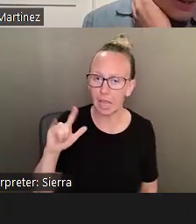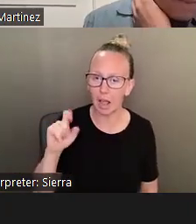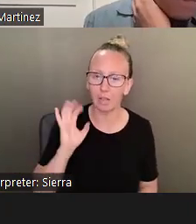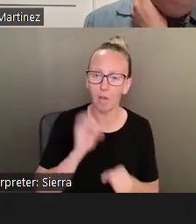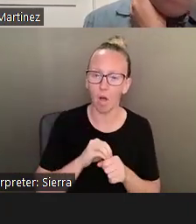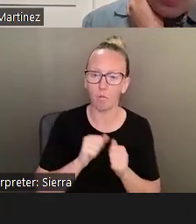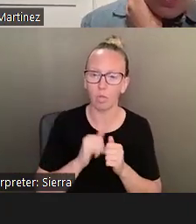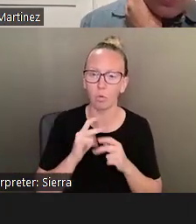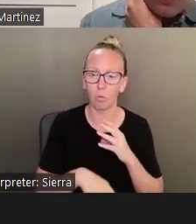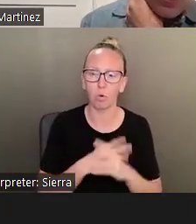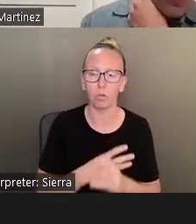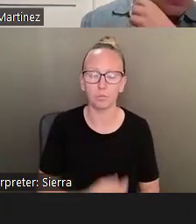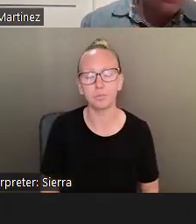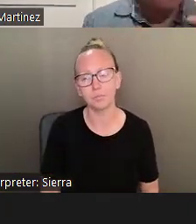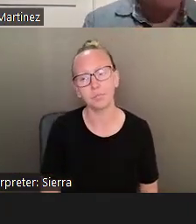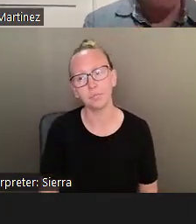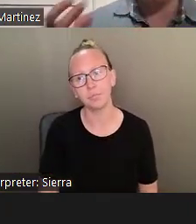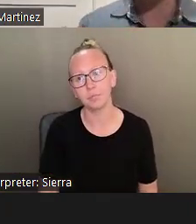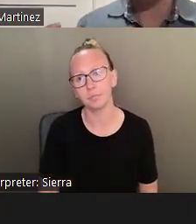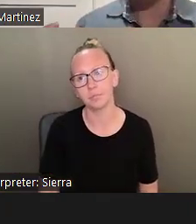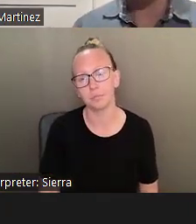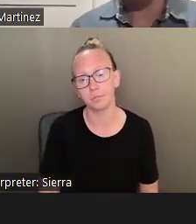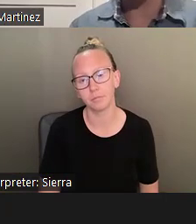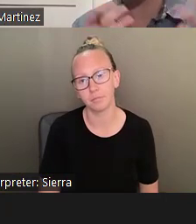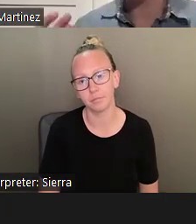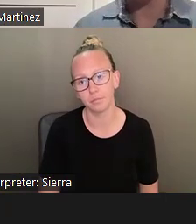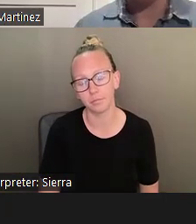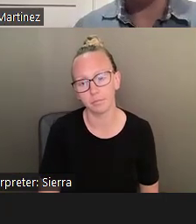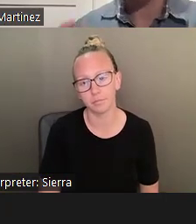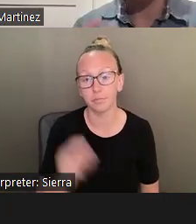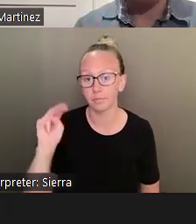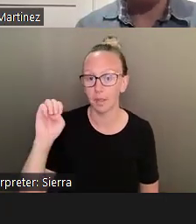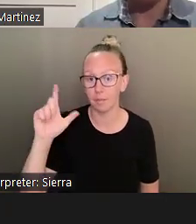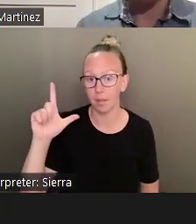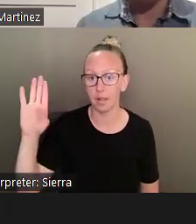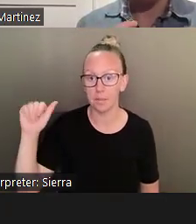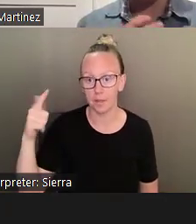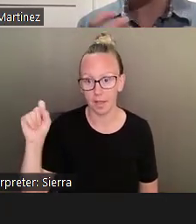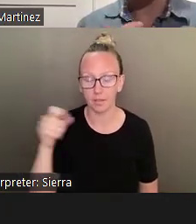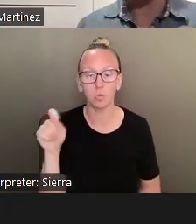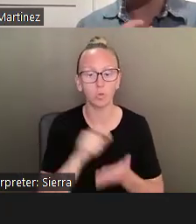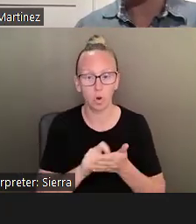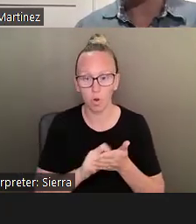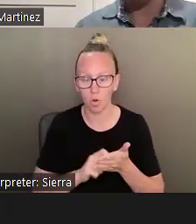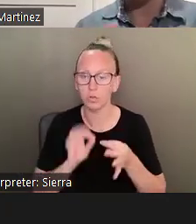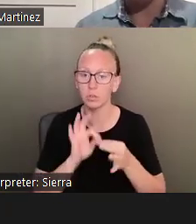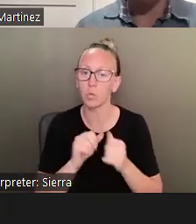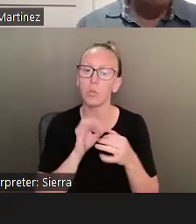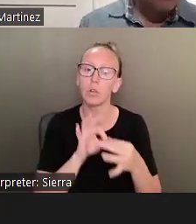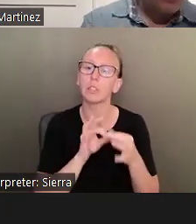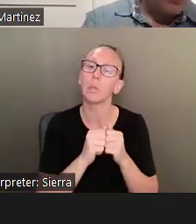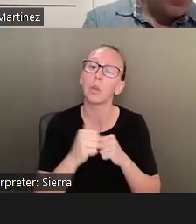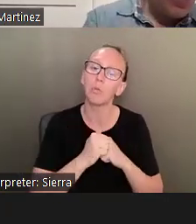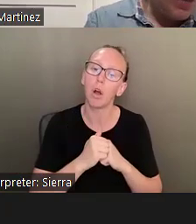And there's Mel Baggs wrote prolifically, specifically about relationships with stones, with